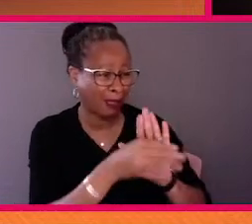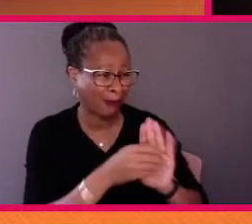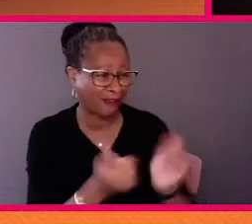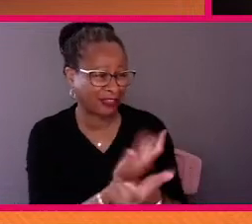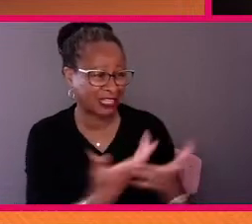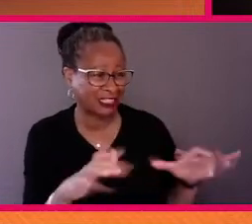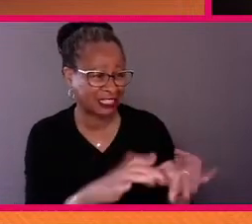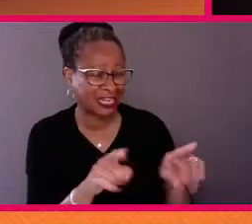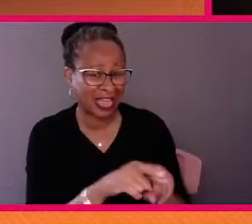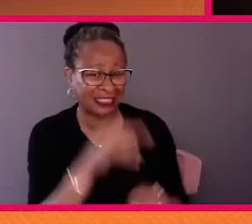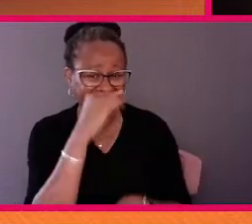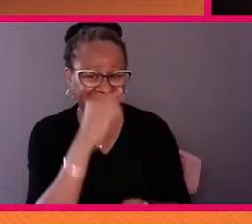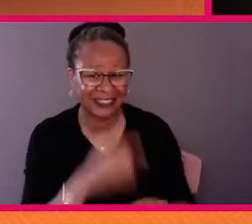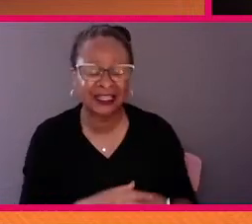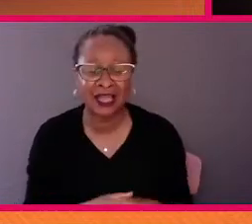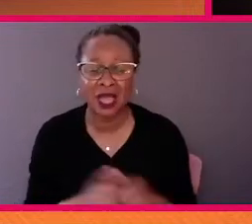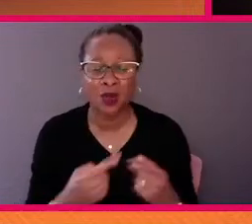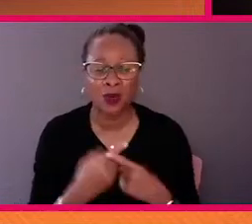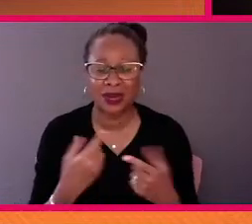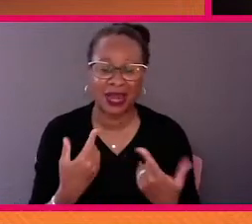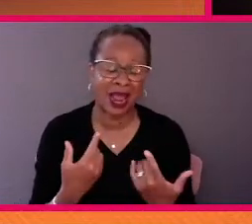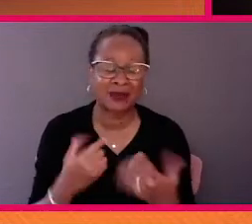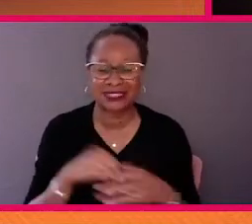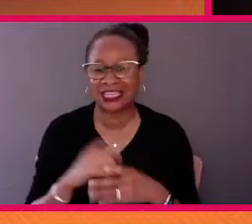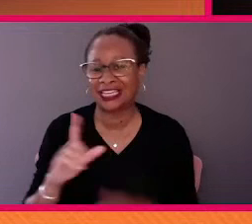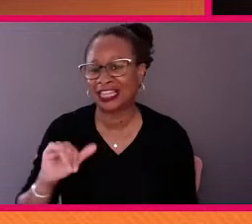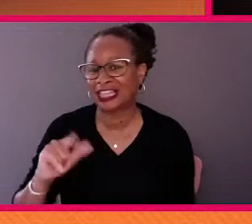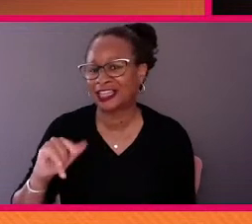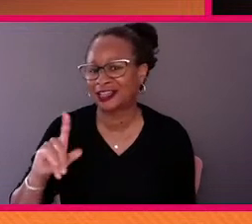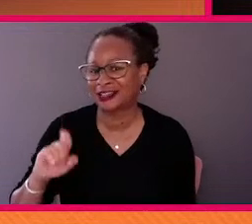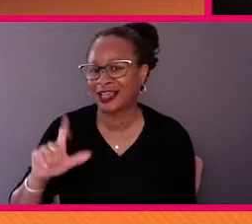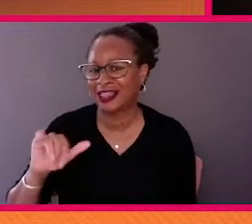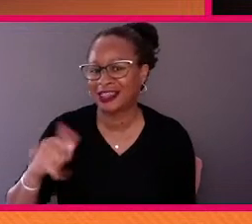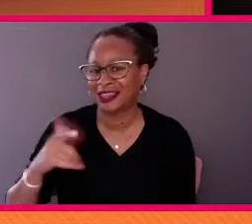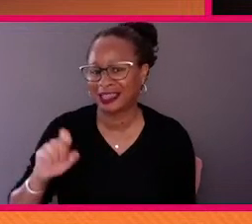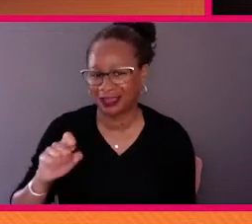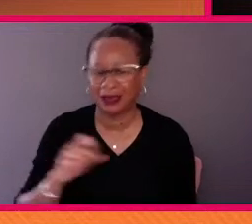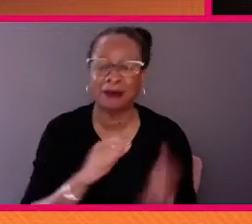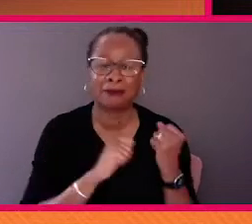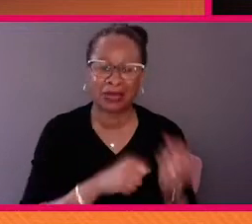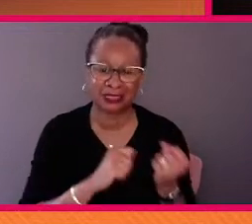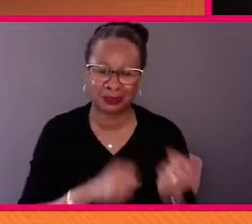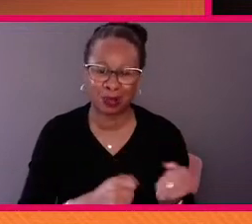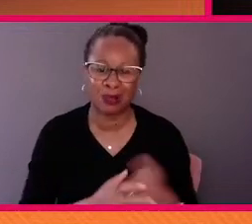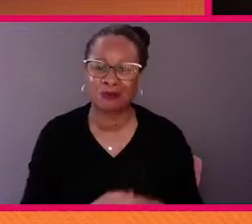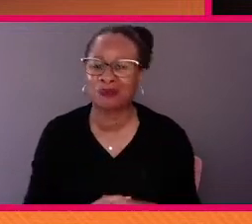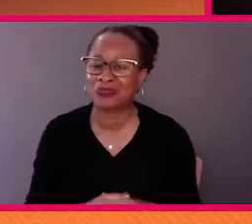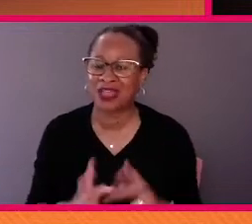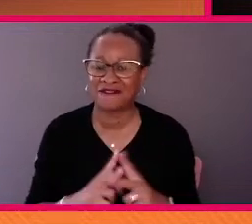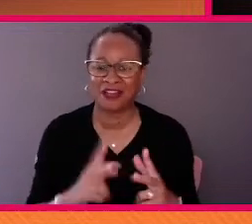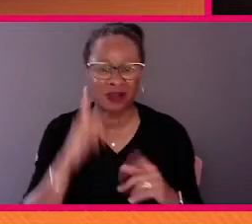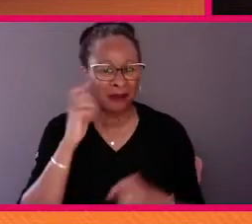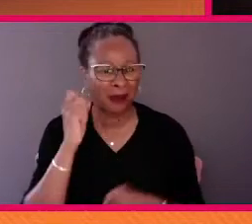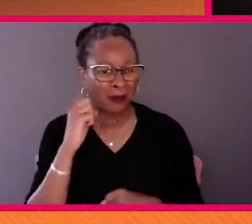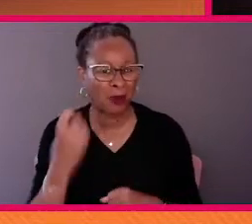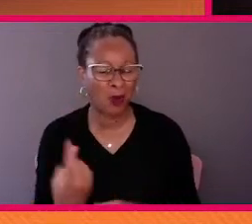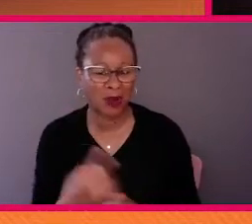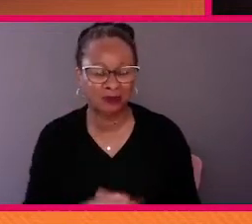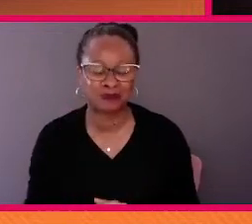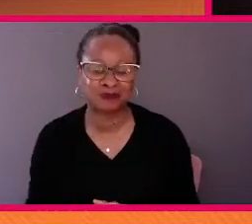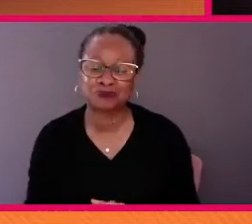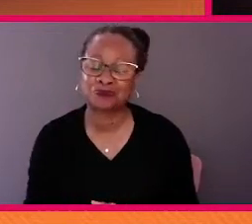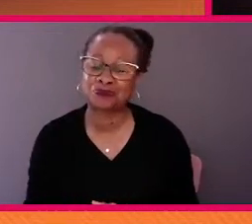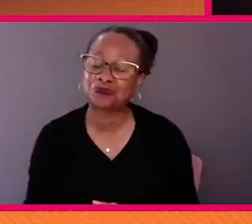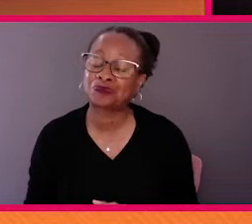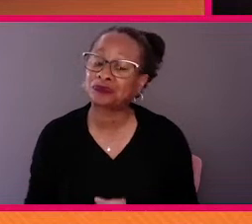kid when I was playing Little League Baseball. So that was a very memorable one. But just